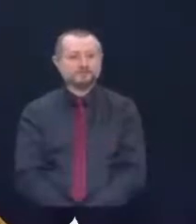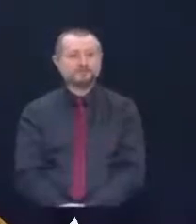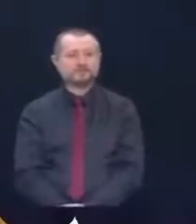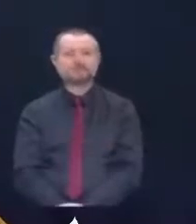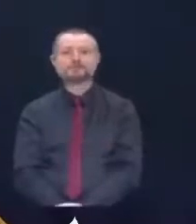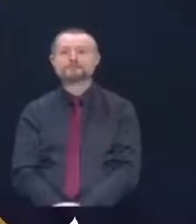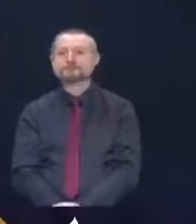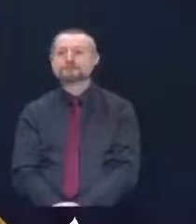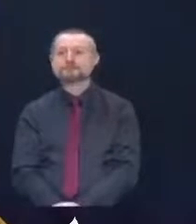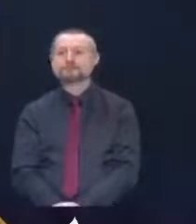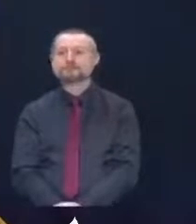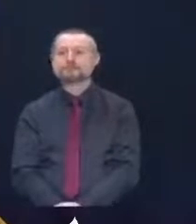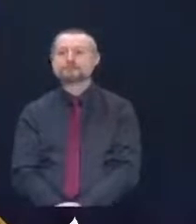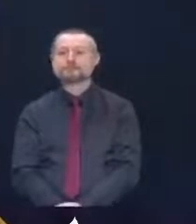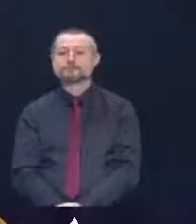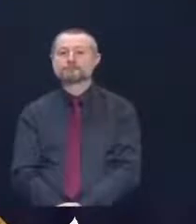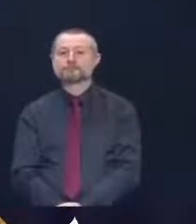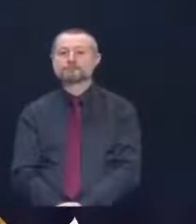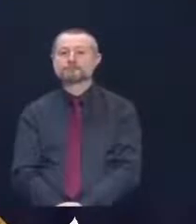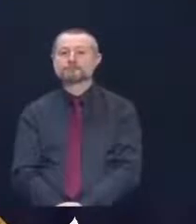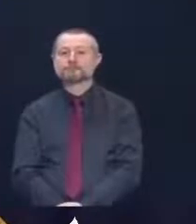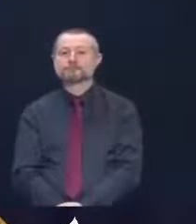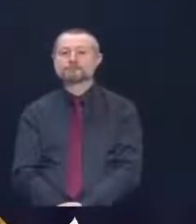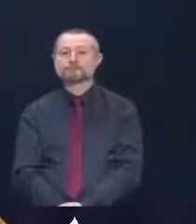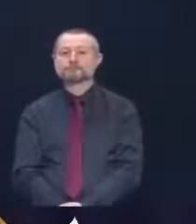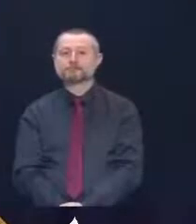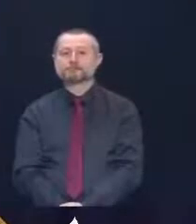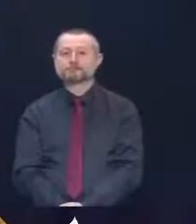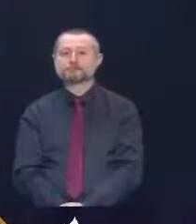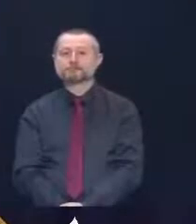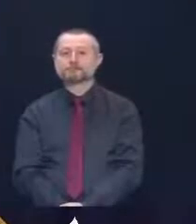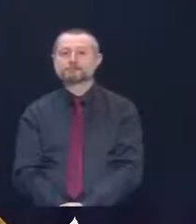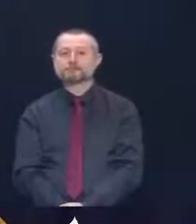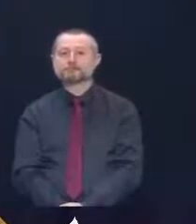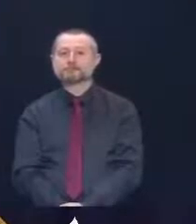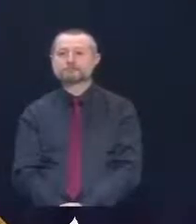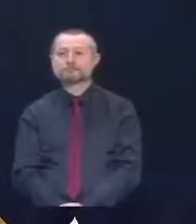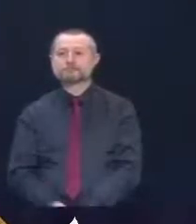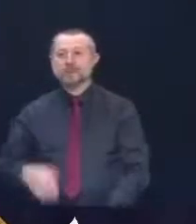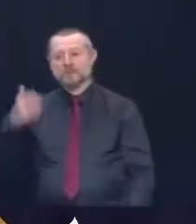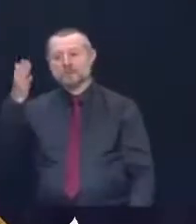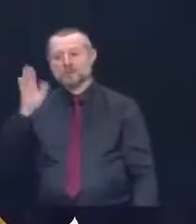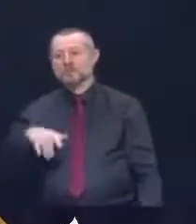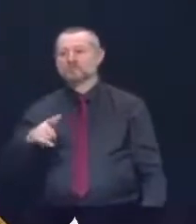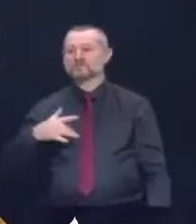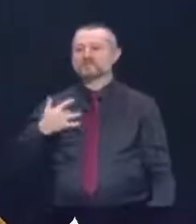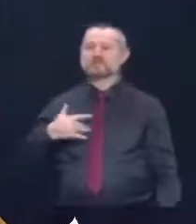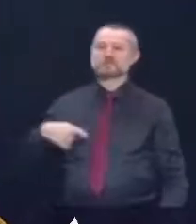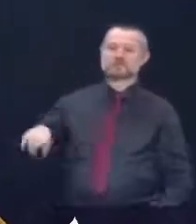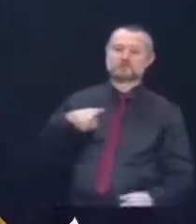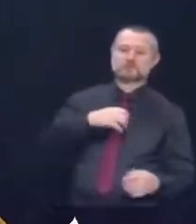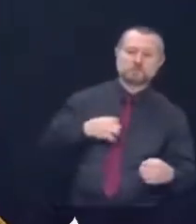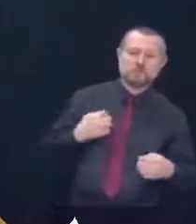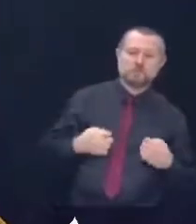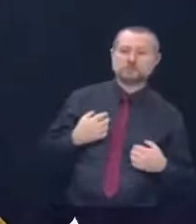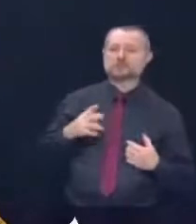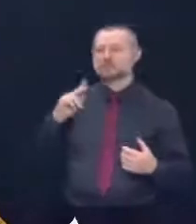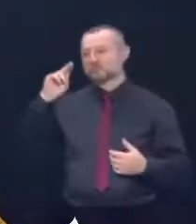You have this is an emotional time, political time. Everybody has their